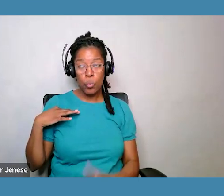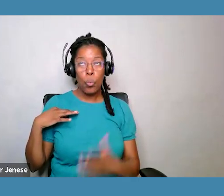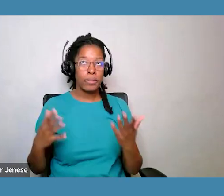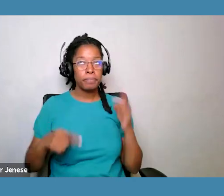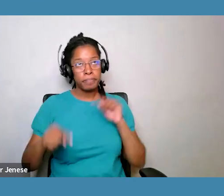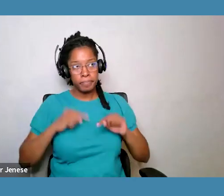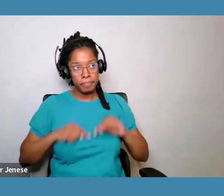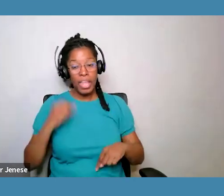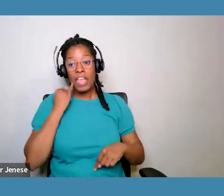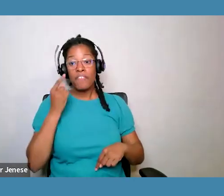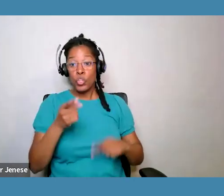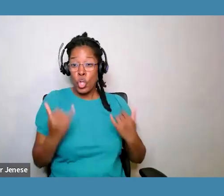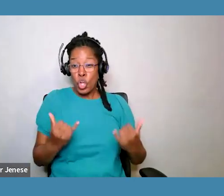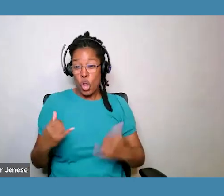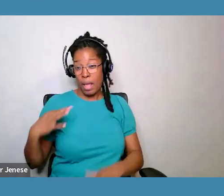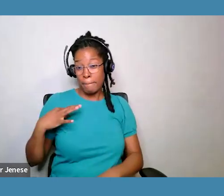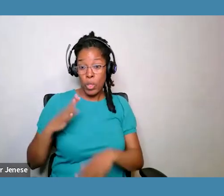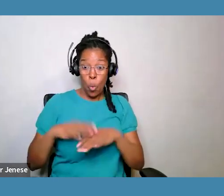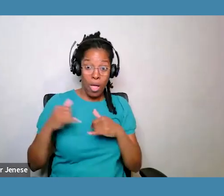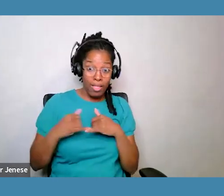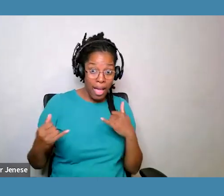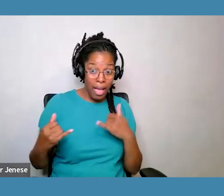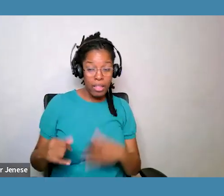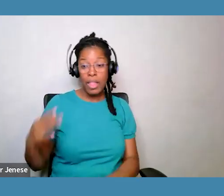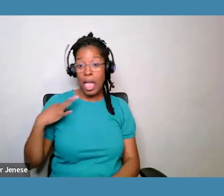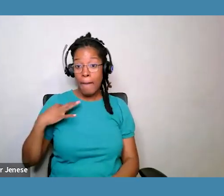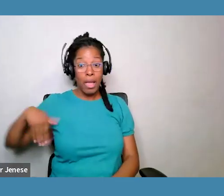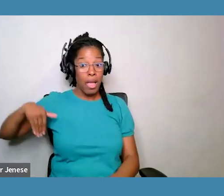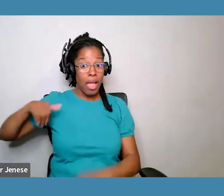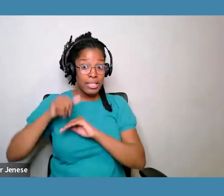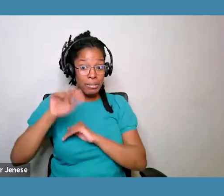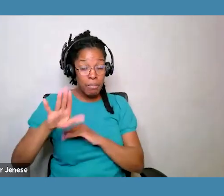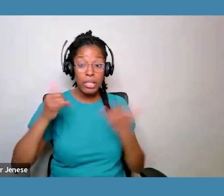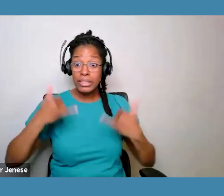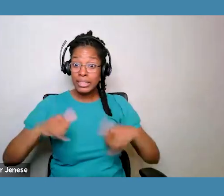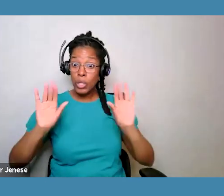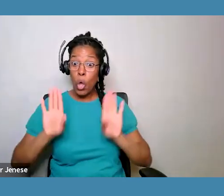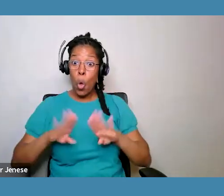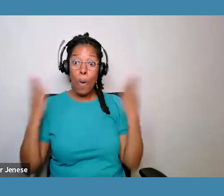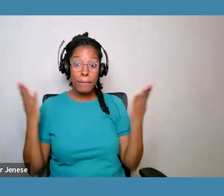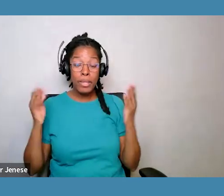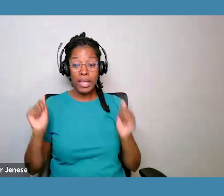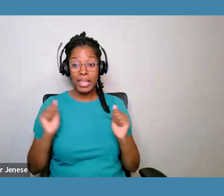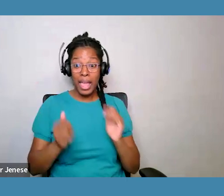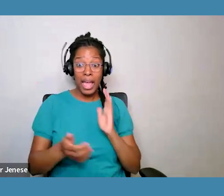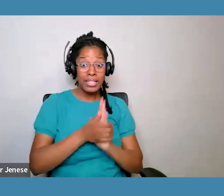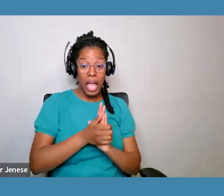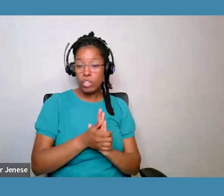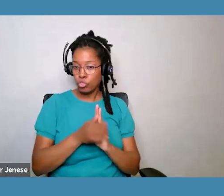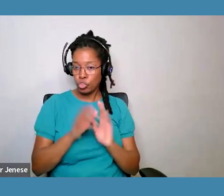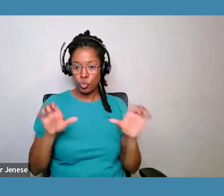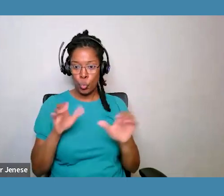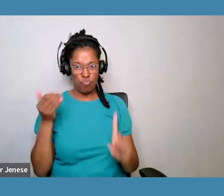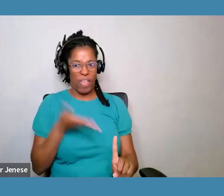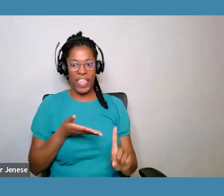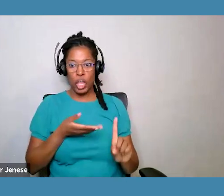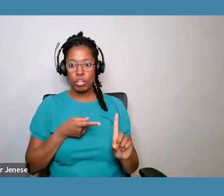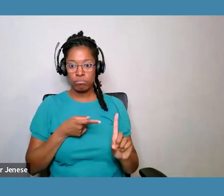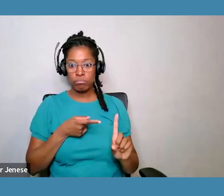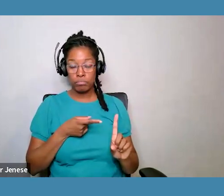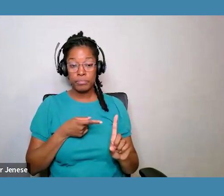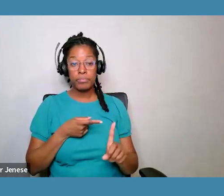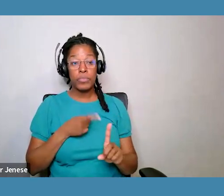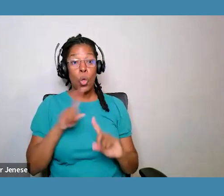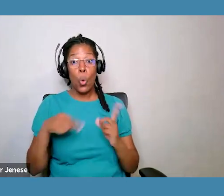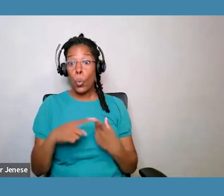you're currently applying online, if that application isn't submitted yet, it's still open and you can attach things to it, you can do it right there. You can, when